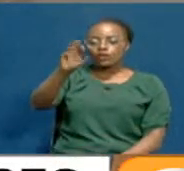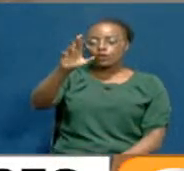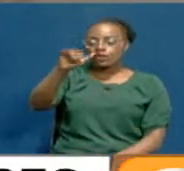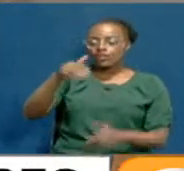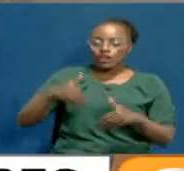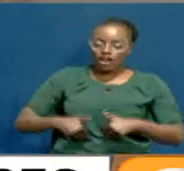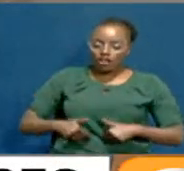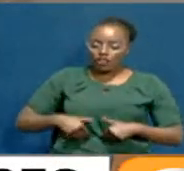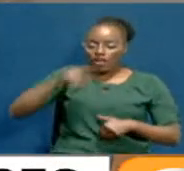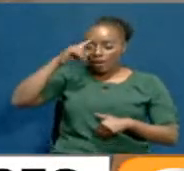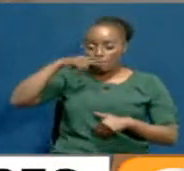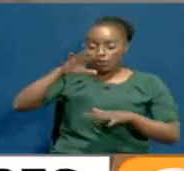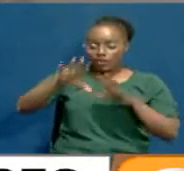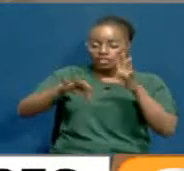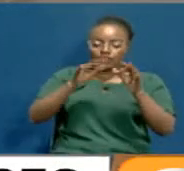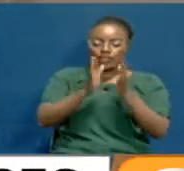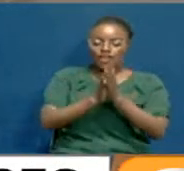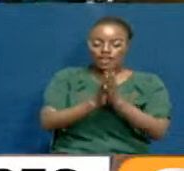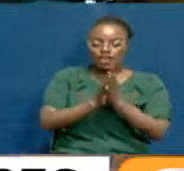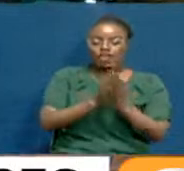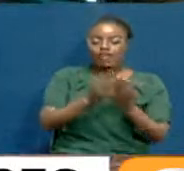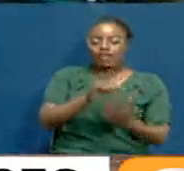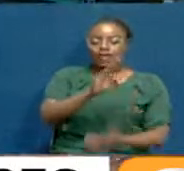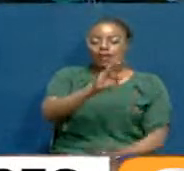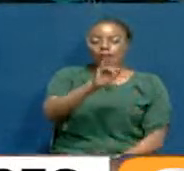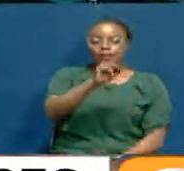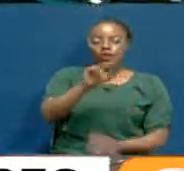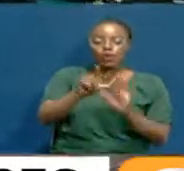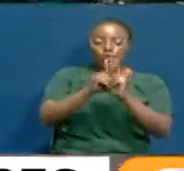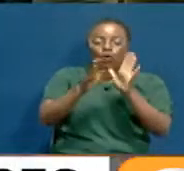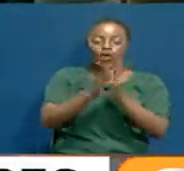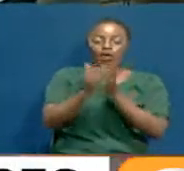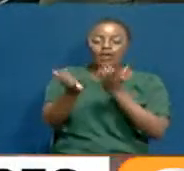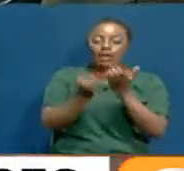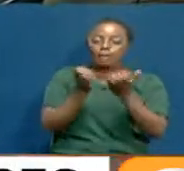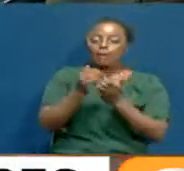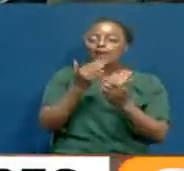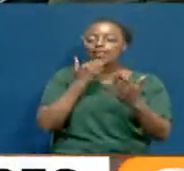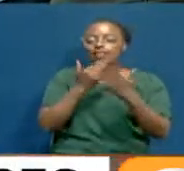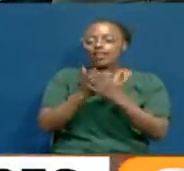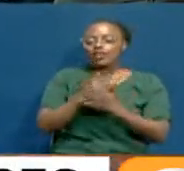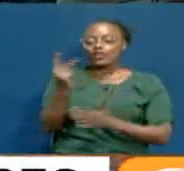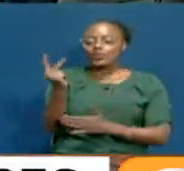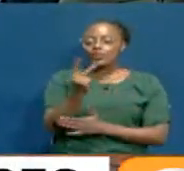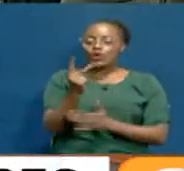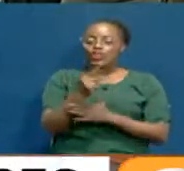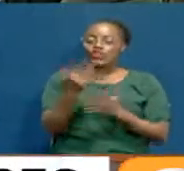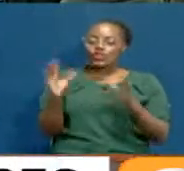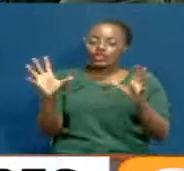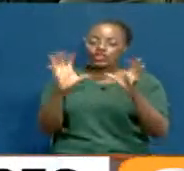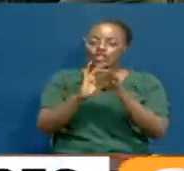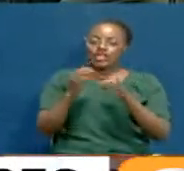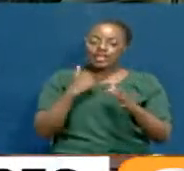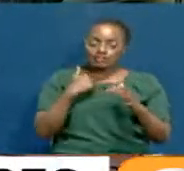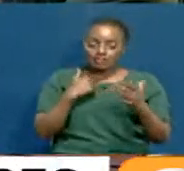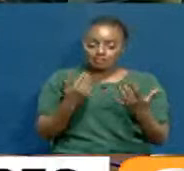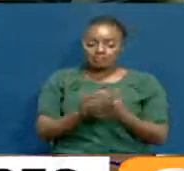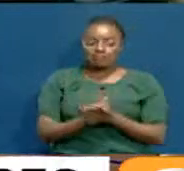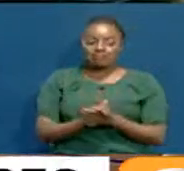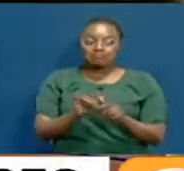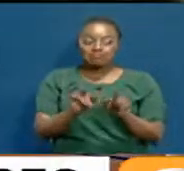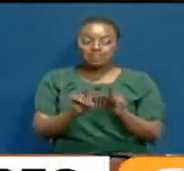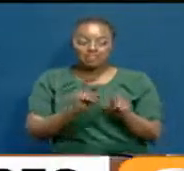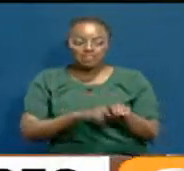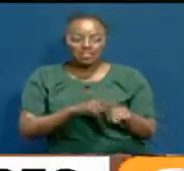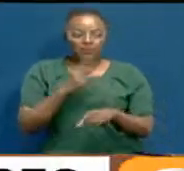youth policy analyst, and Steve Biko Wafula, lawyer and entrepreneur. Thank you both for joining me. You know, when we look